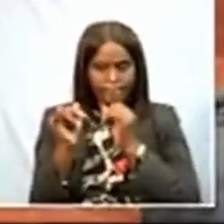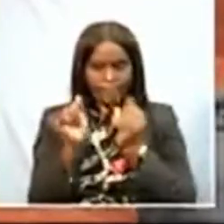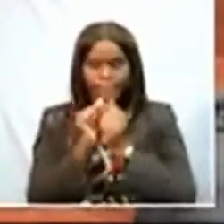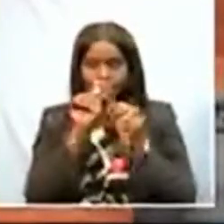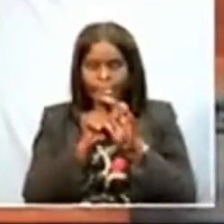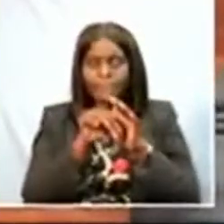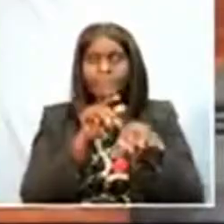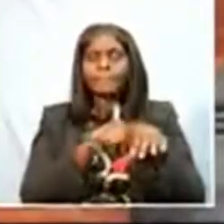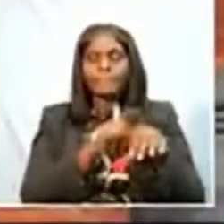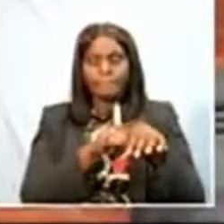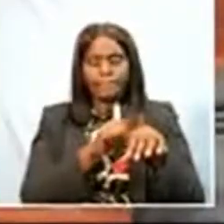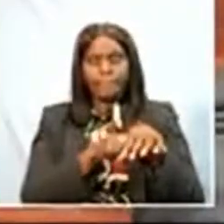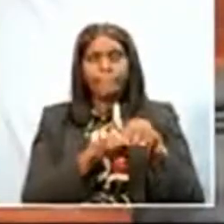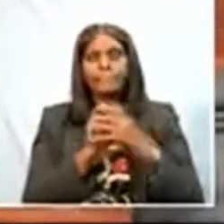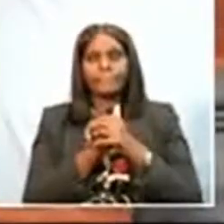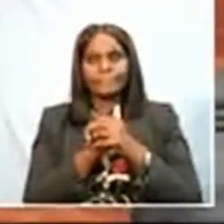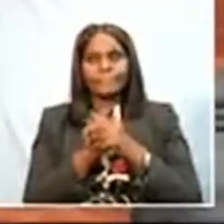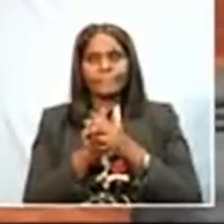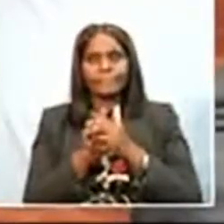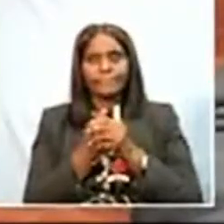the stipulated period.